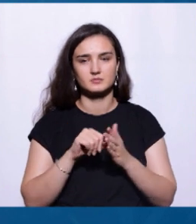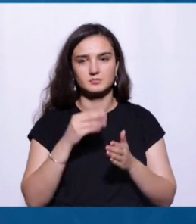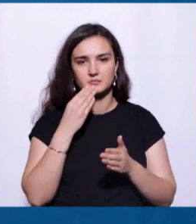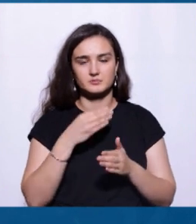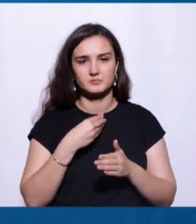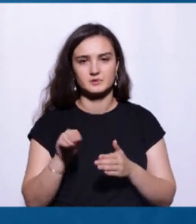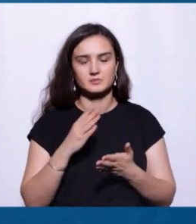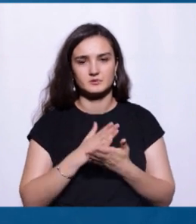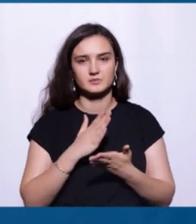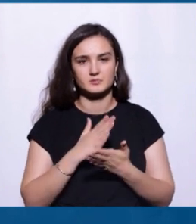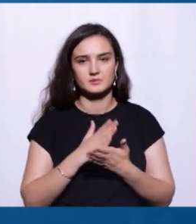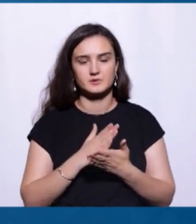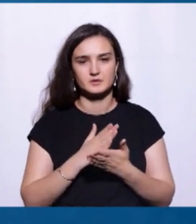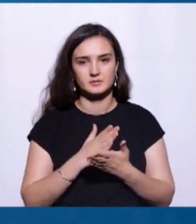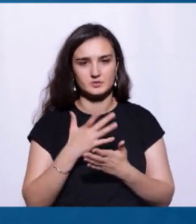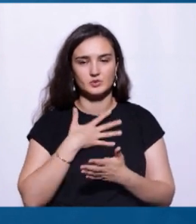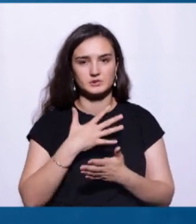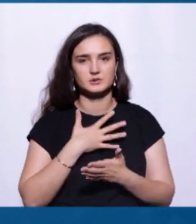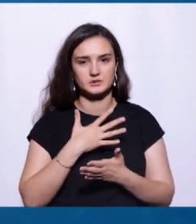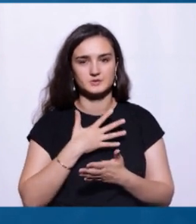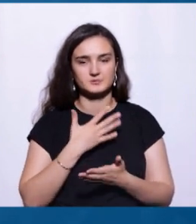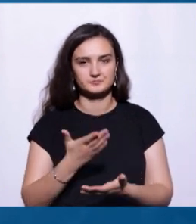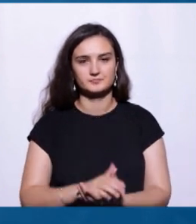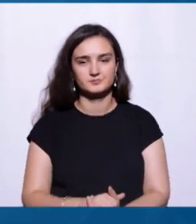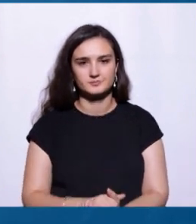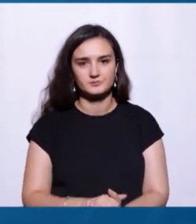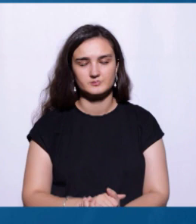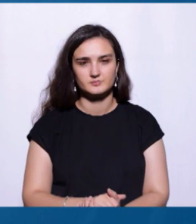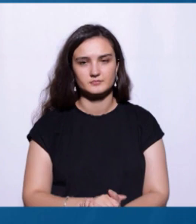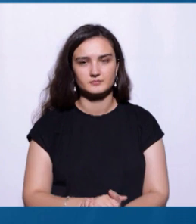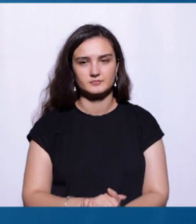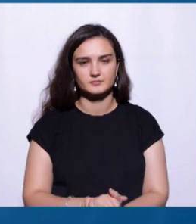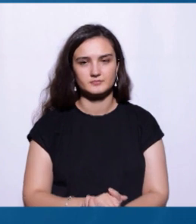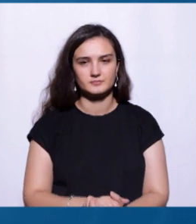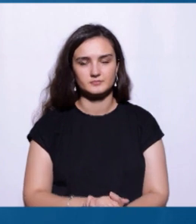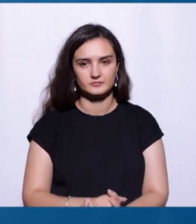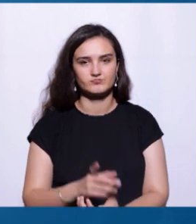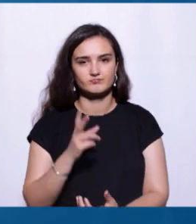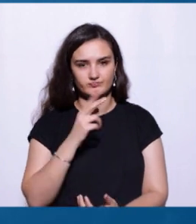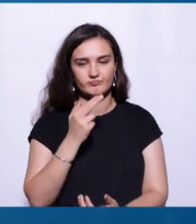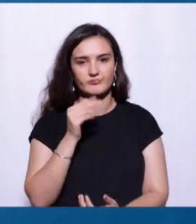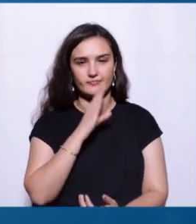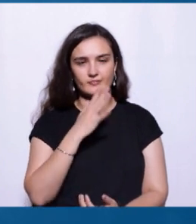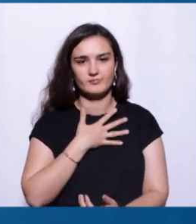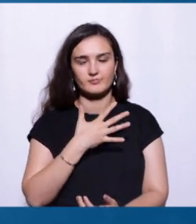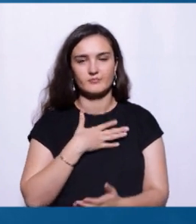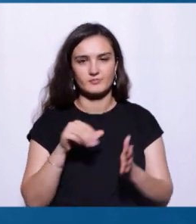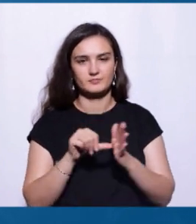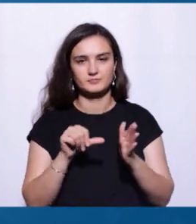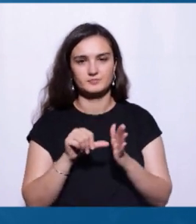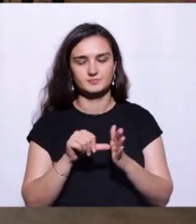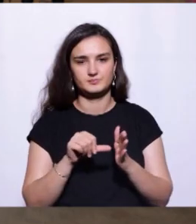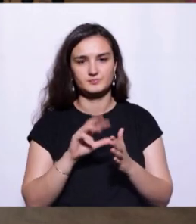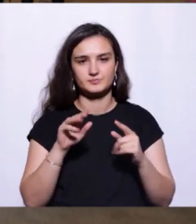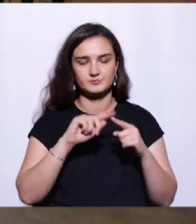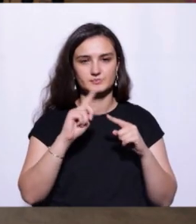best is oxygen mask. You are right, Mr. Carter. It's an oxygen mask that helps you breathe.